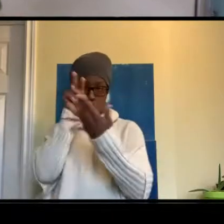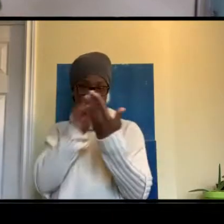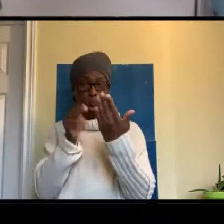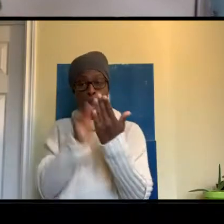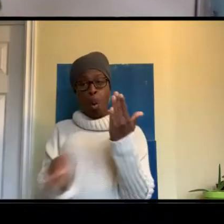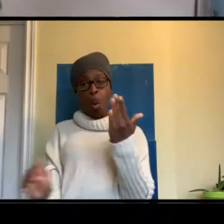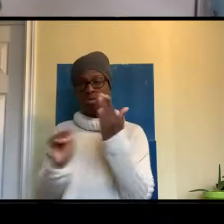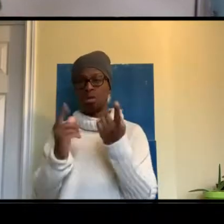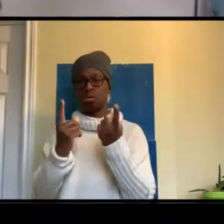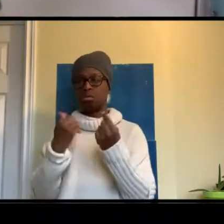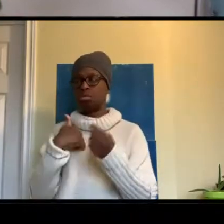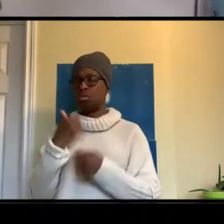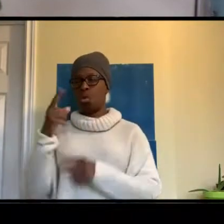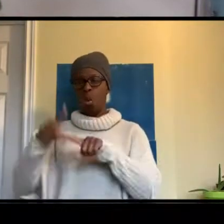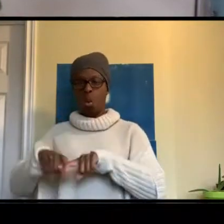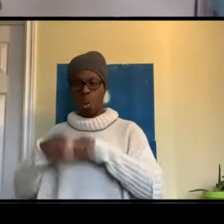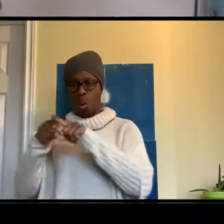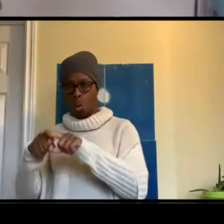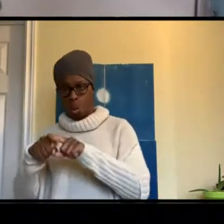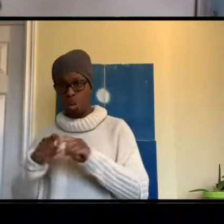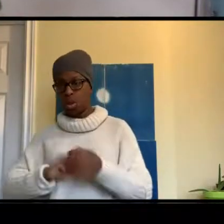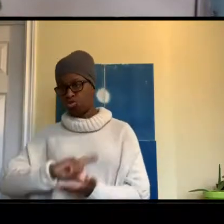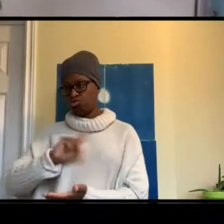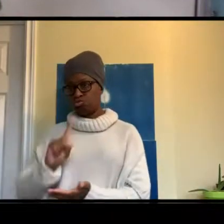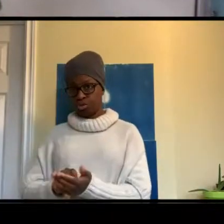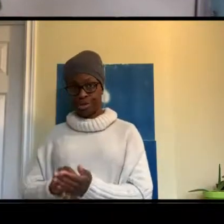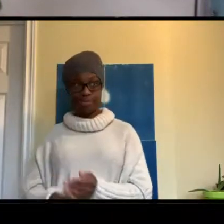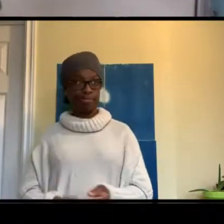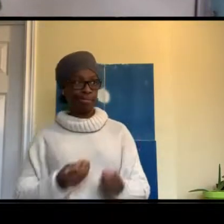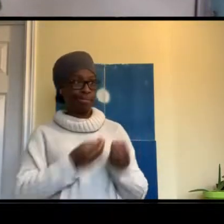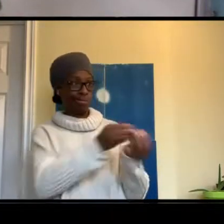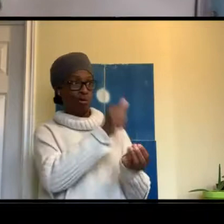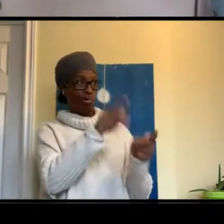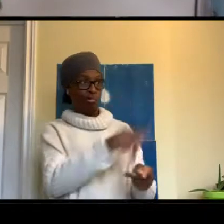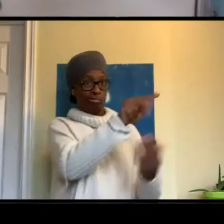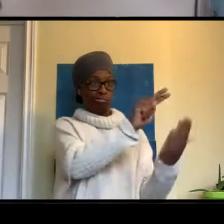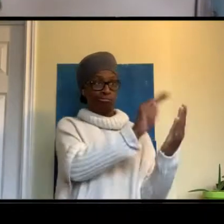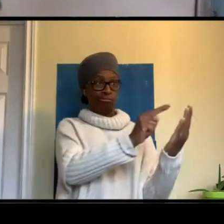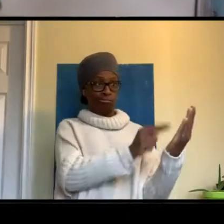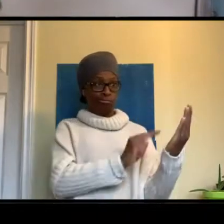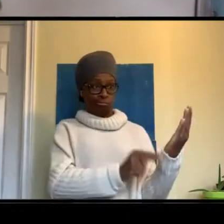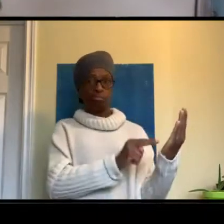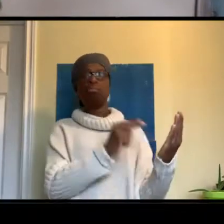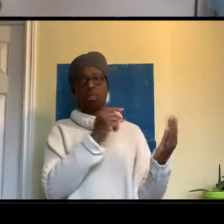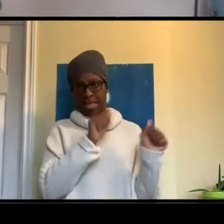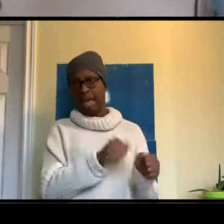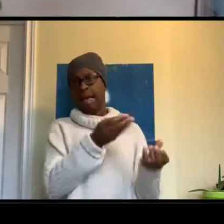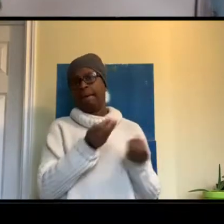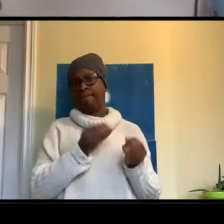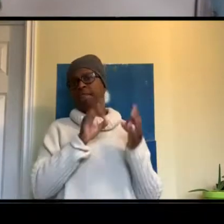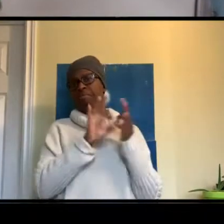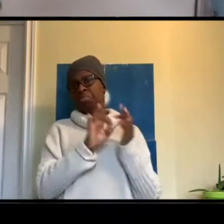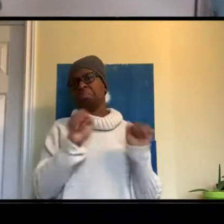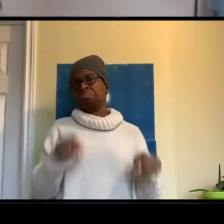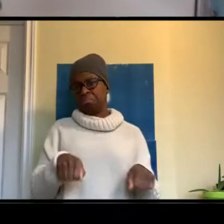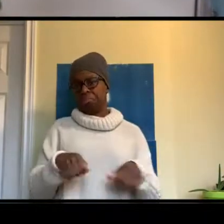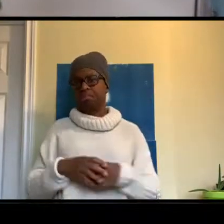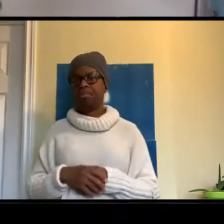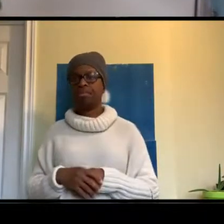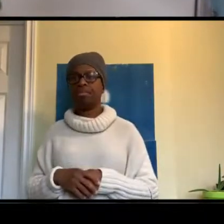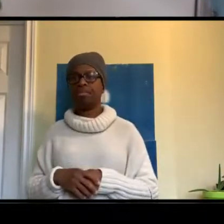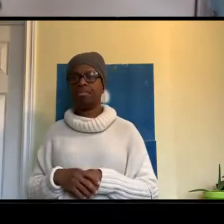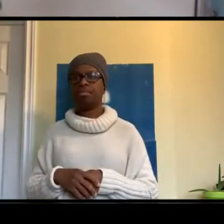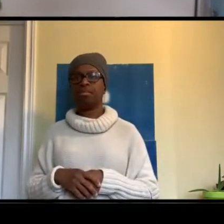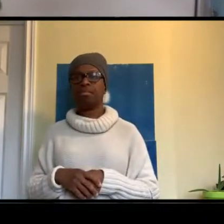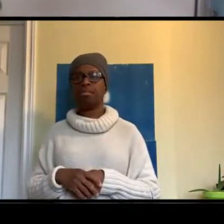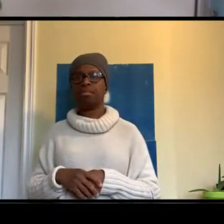sense to everyone. I know another helpful tip, I think, is it can be very helpful for you to have a buddy that's in the